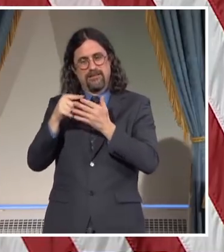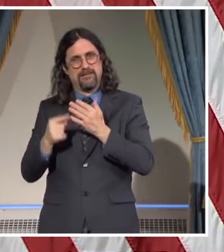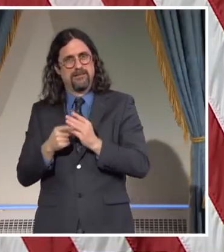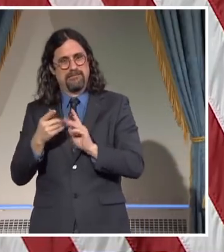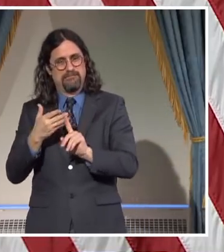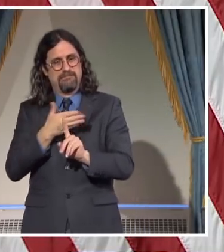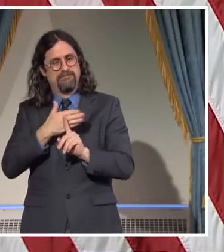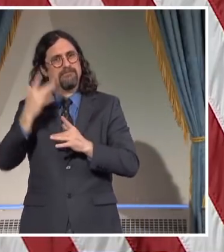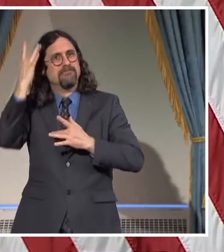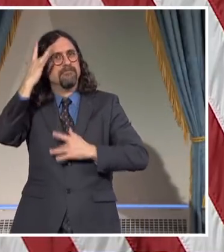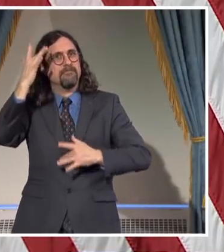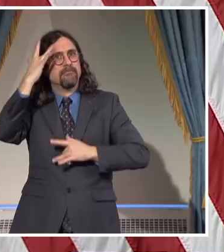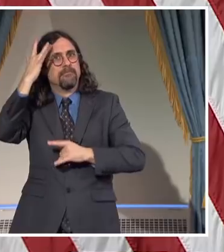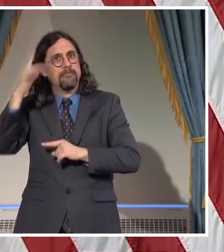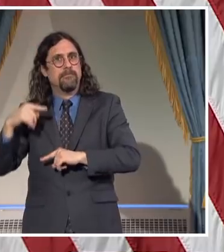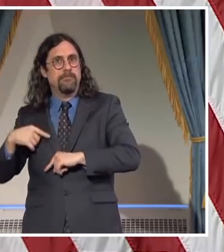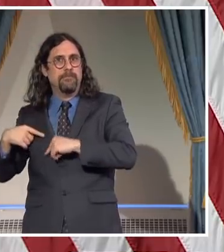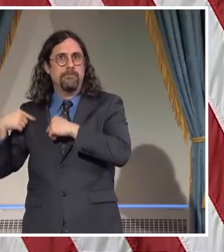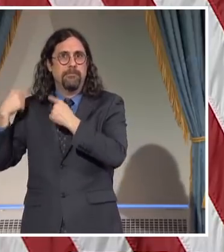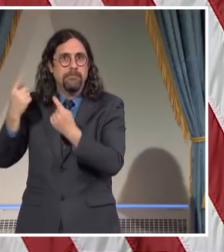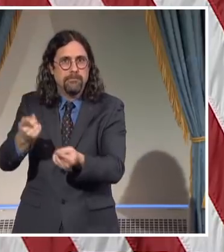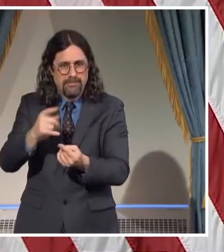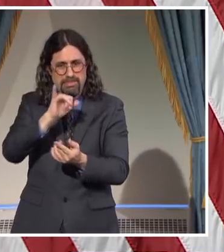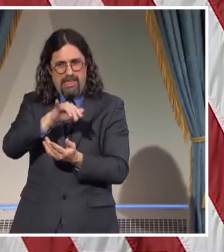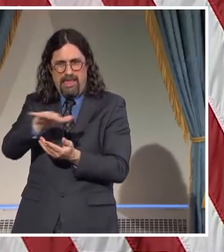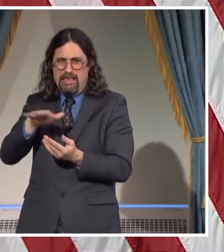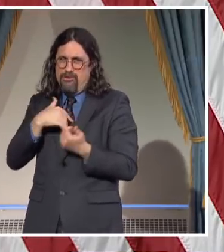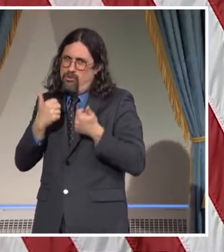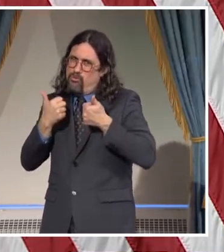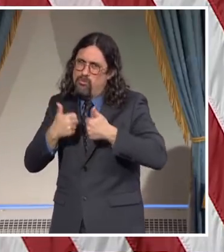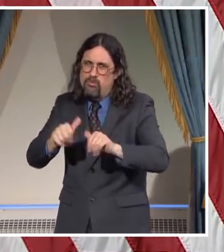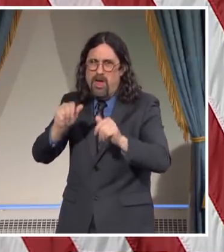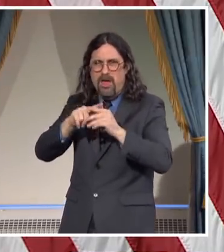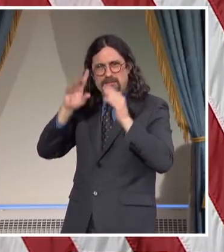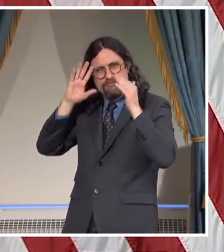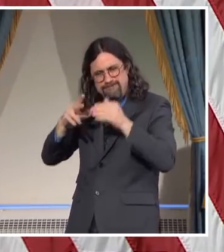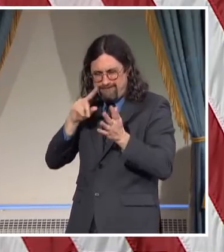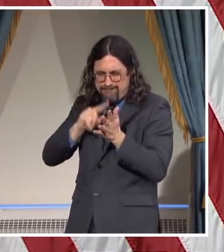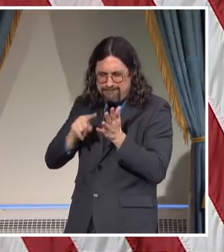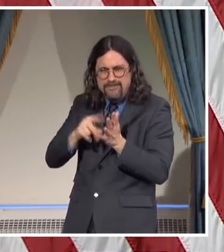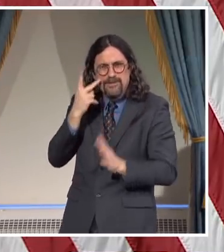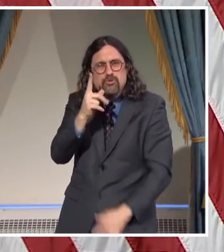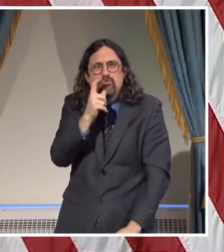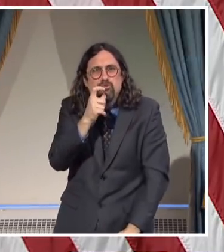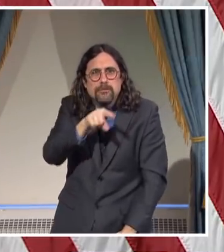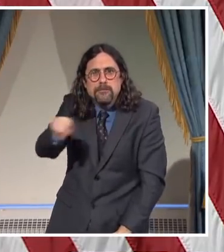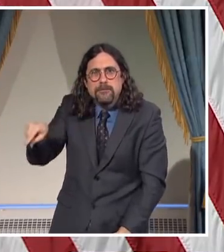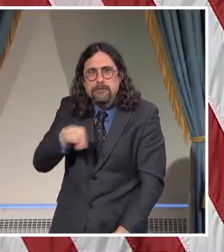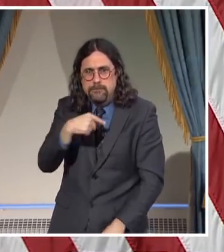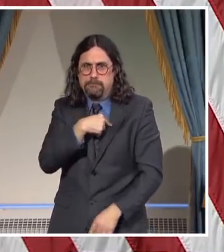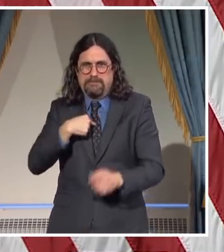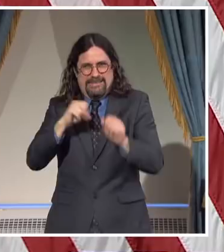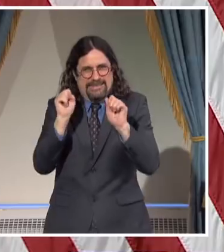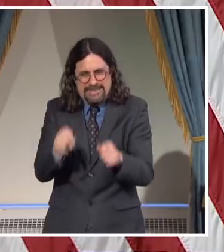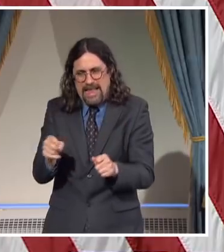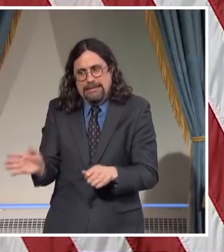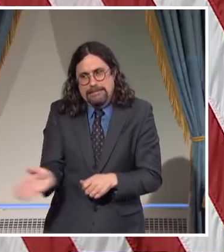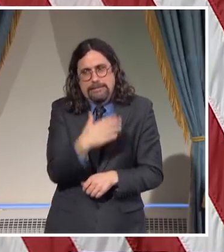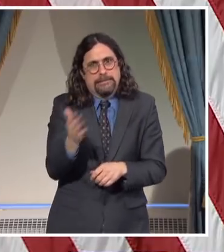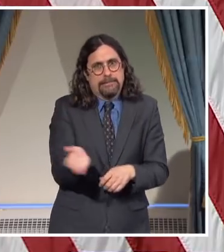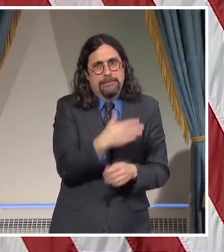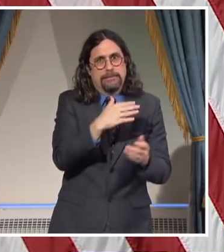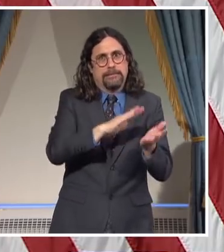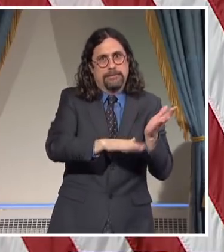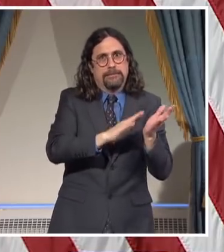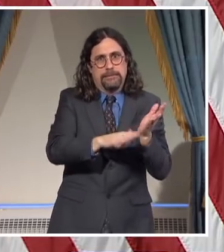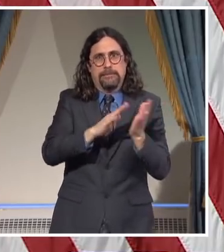inmates out who would be appropriate to get out. We have to work in many cases with the state and or the DAs. But that is happening now